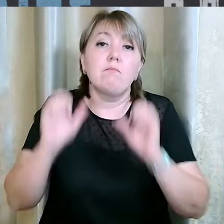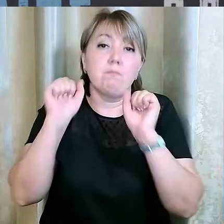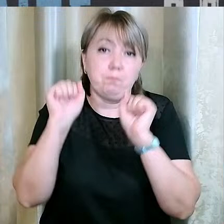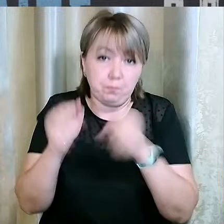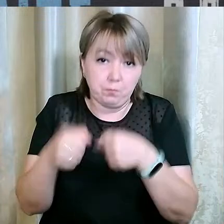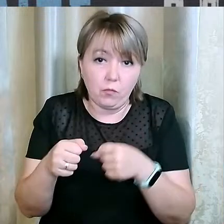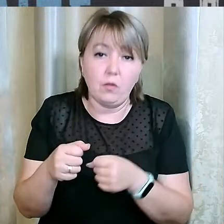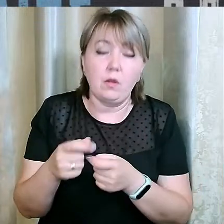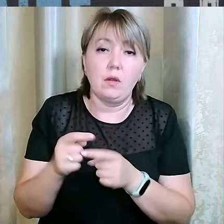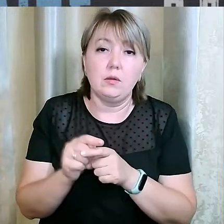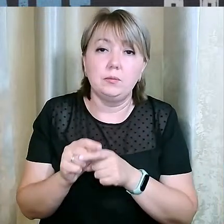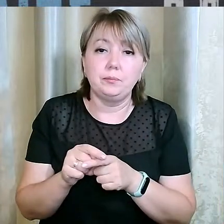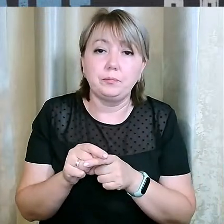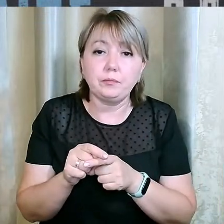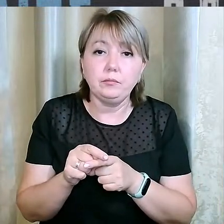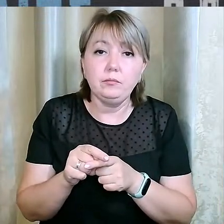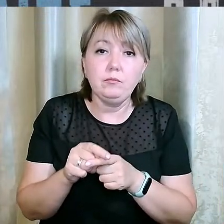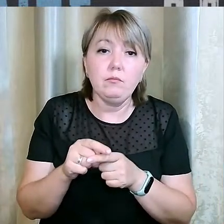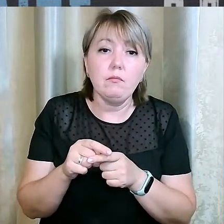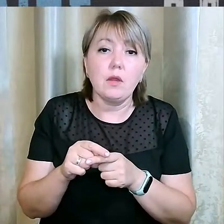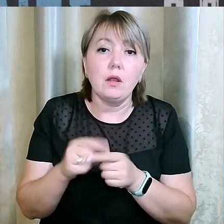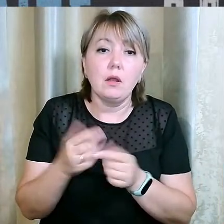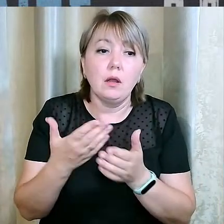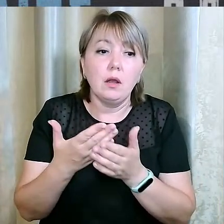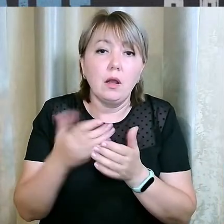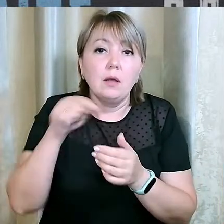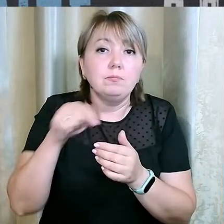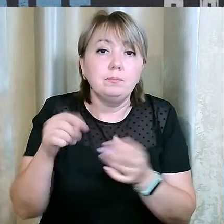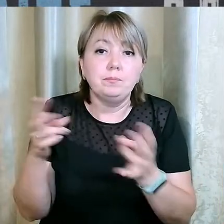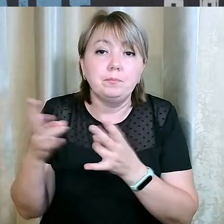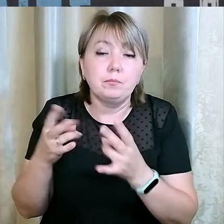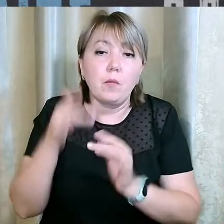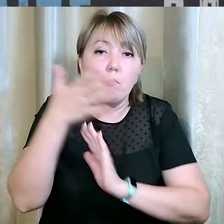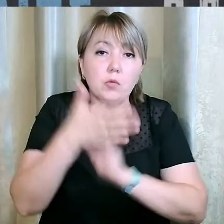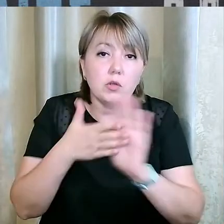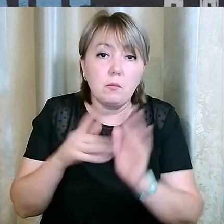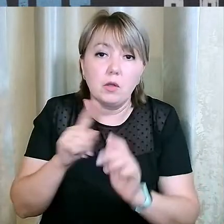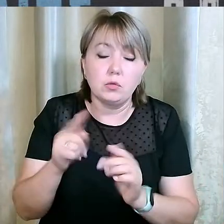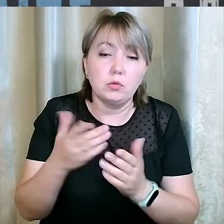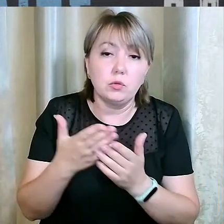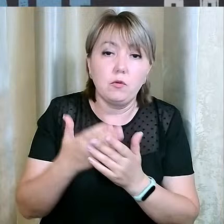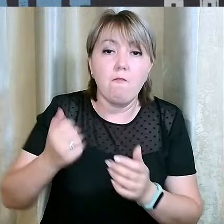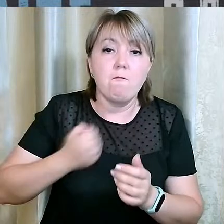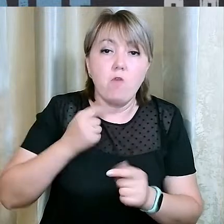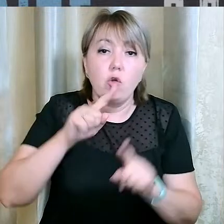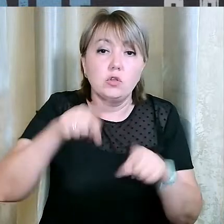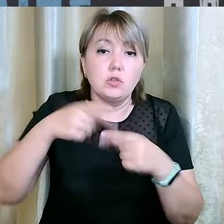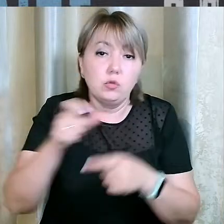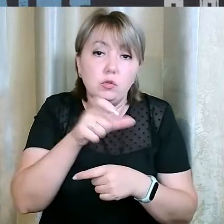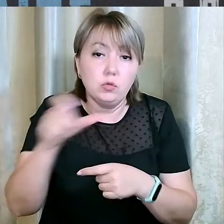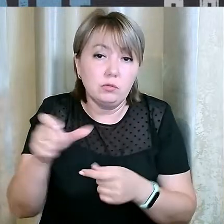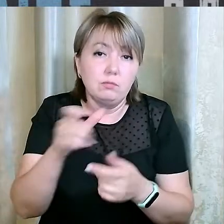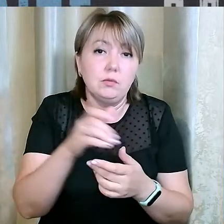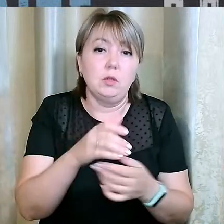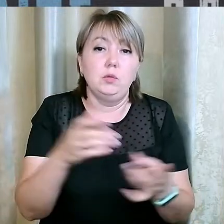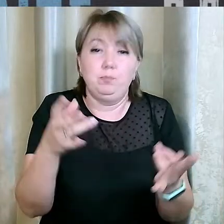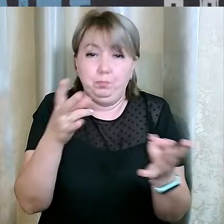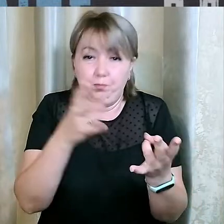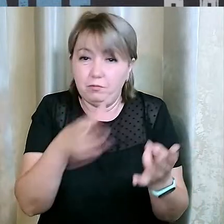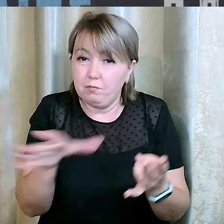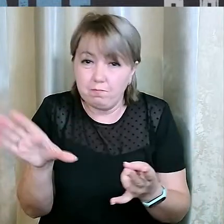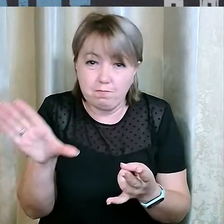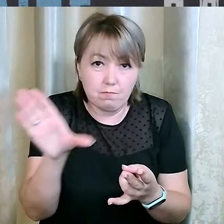of reservations for the agricultural sector. There are many conflicts on farms, but whom to put behind the wheel of a tractor or